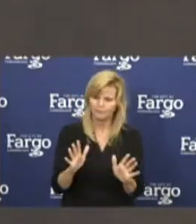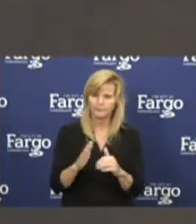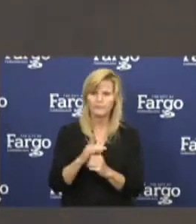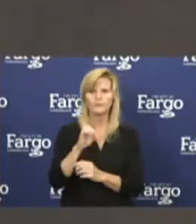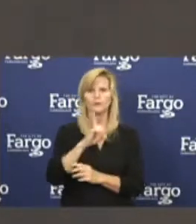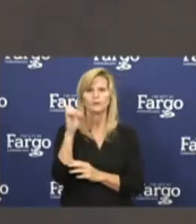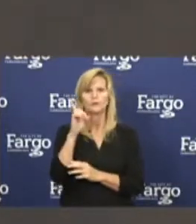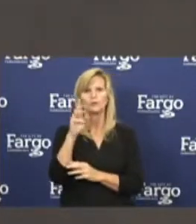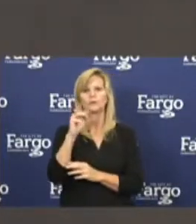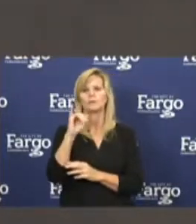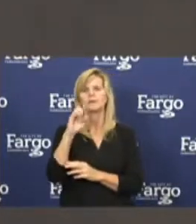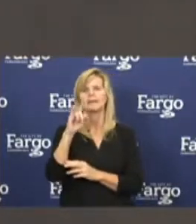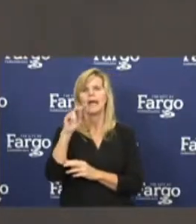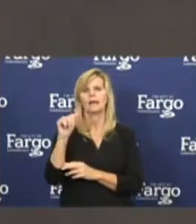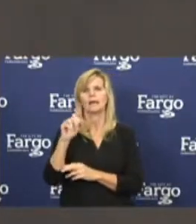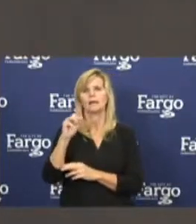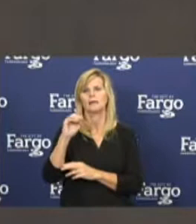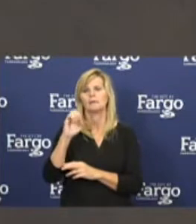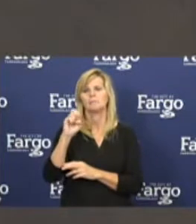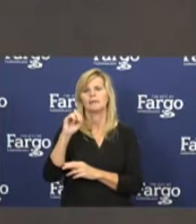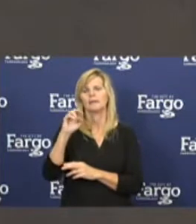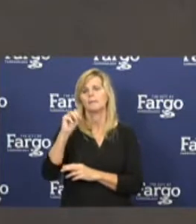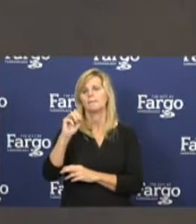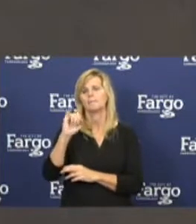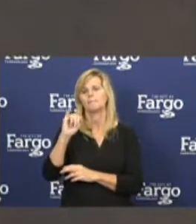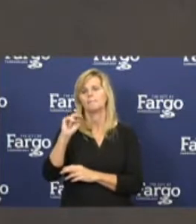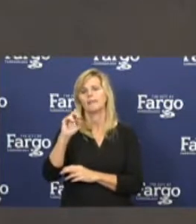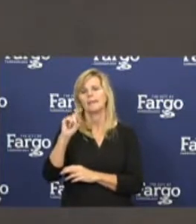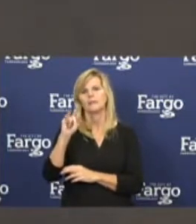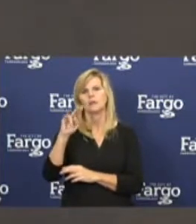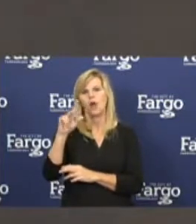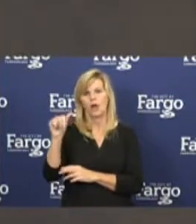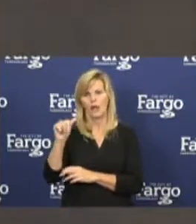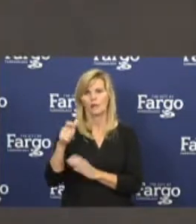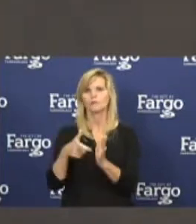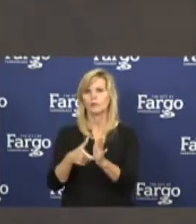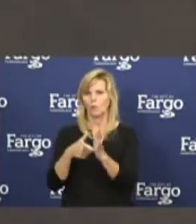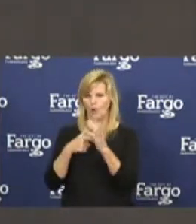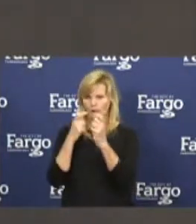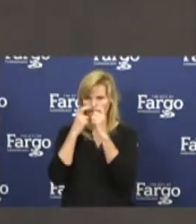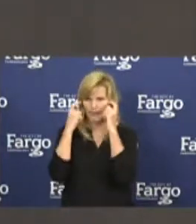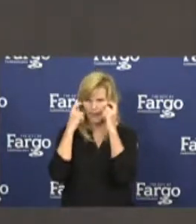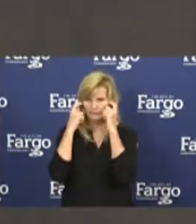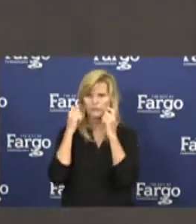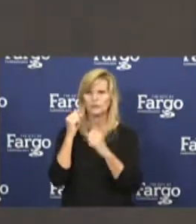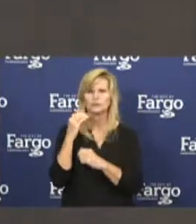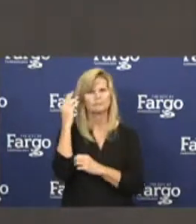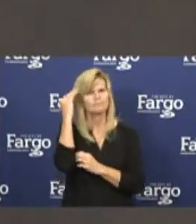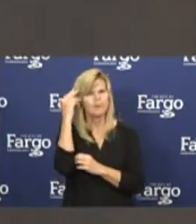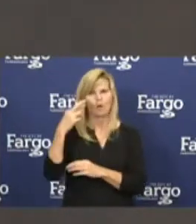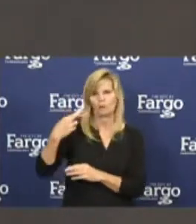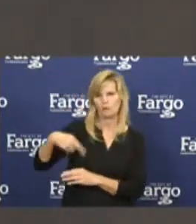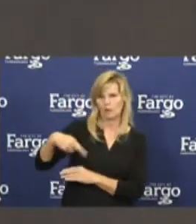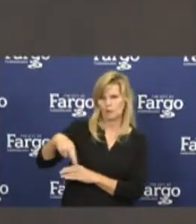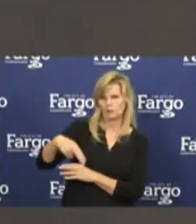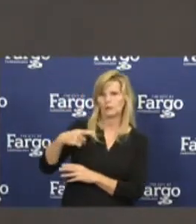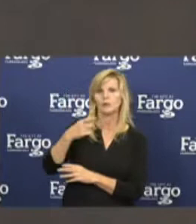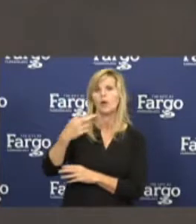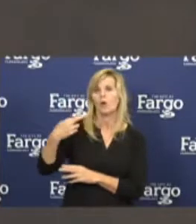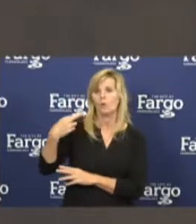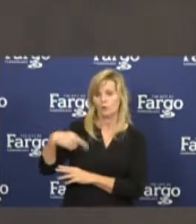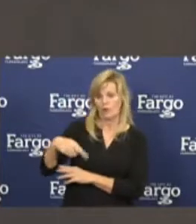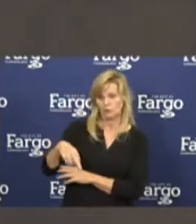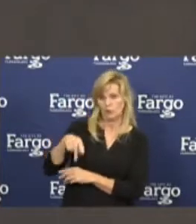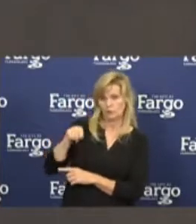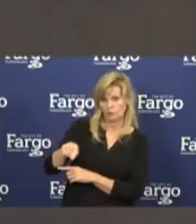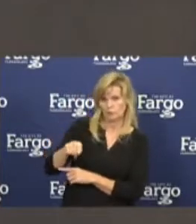Edina, Minnetonka, and others have instituted a masking policy, so I took the liberty to look at Rochester. So Rochester enacted